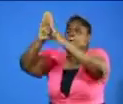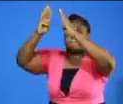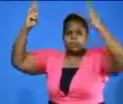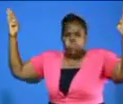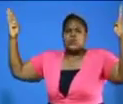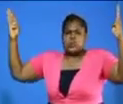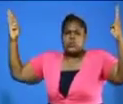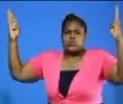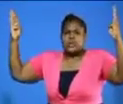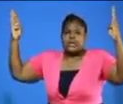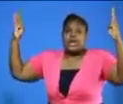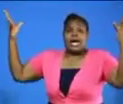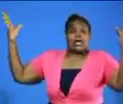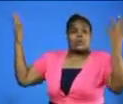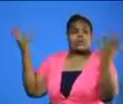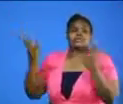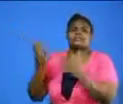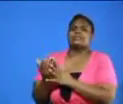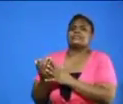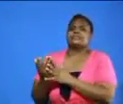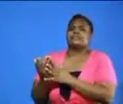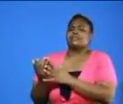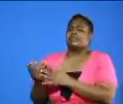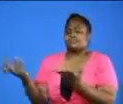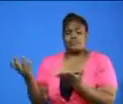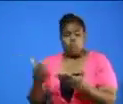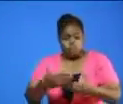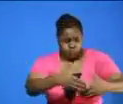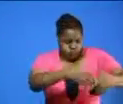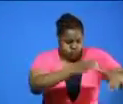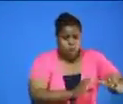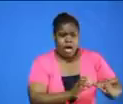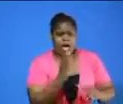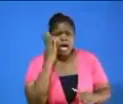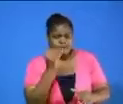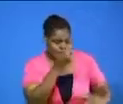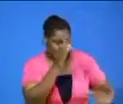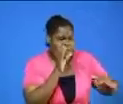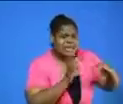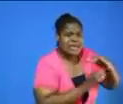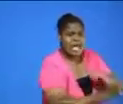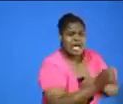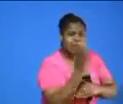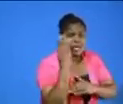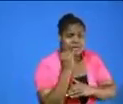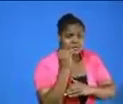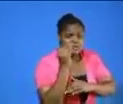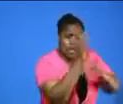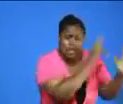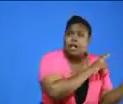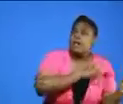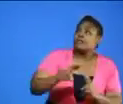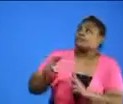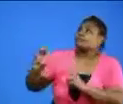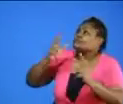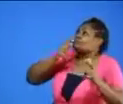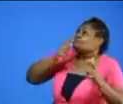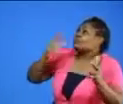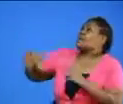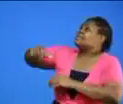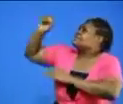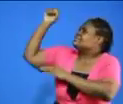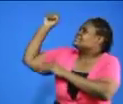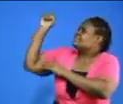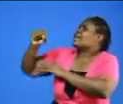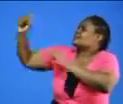asunder, and somebody who's been in their grave and in their cave will shout, ride